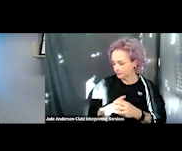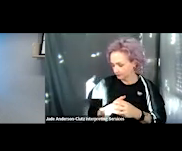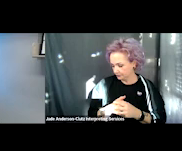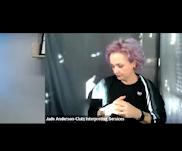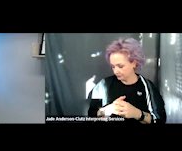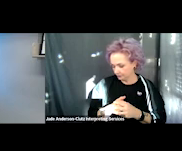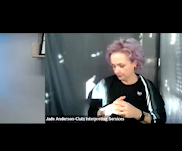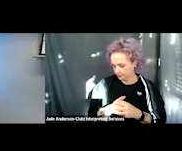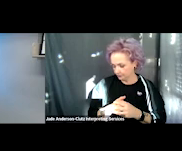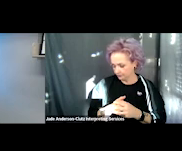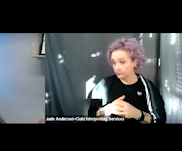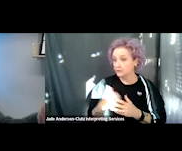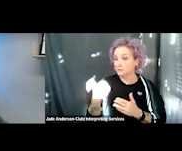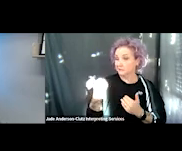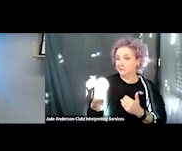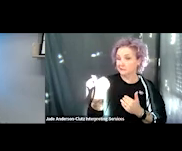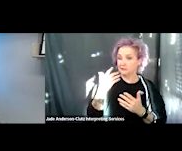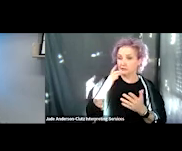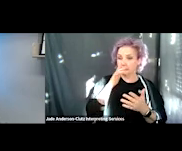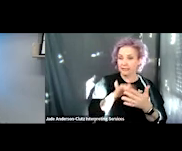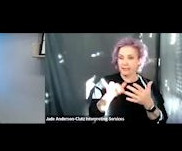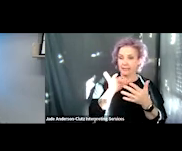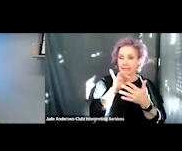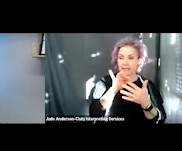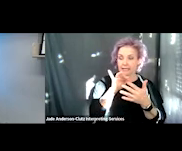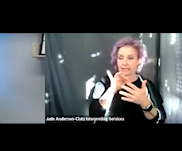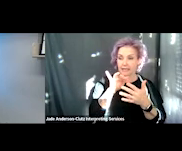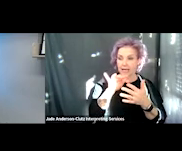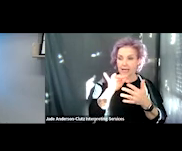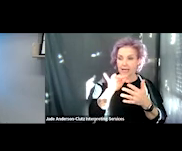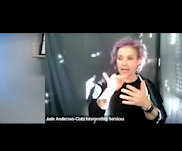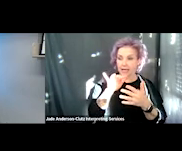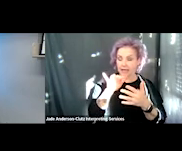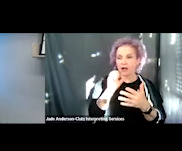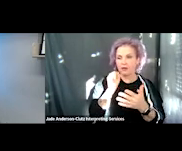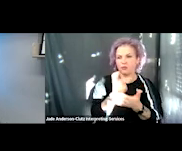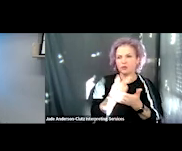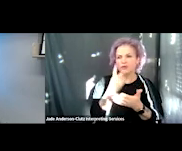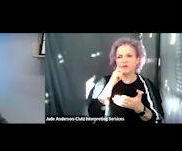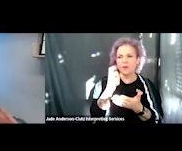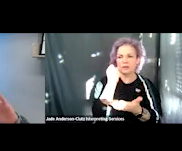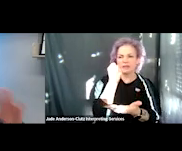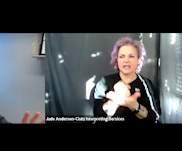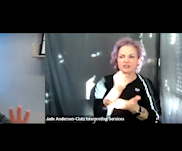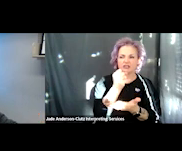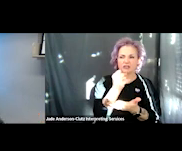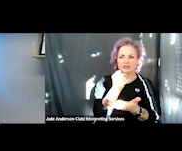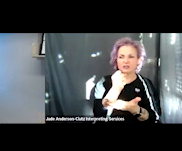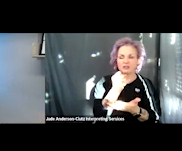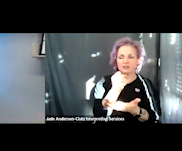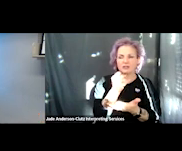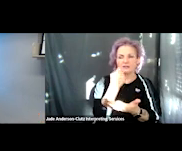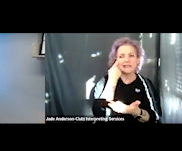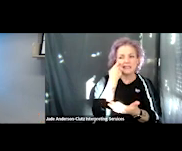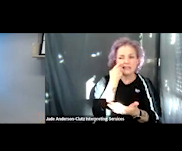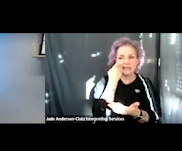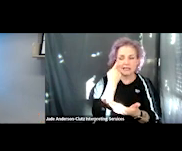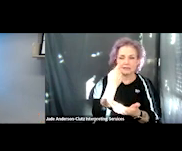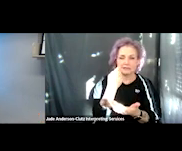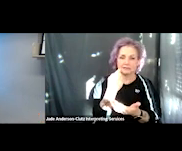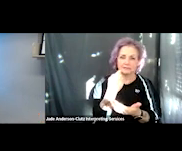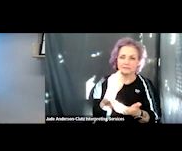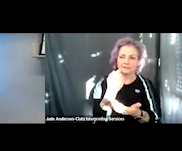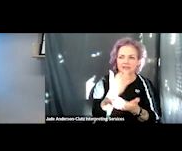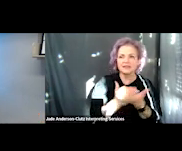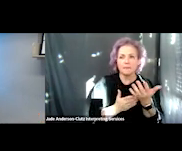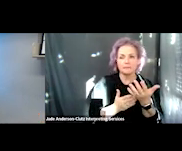my last study that just got accepted for publication. So here I'm going to tell you very briefly about some of the work I